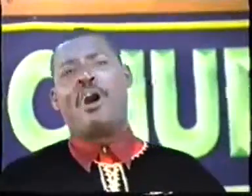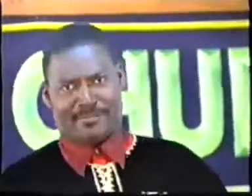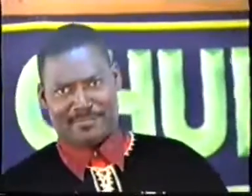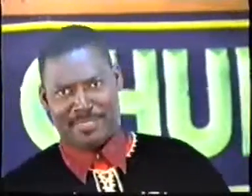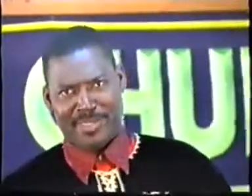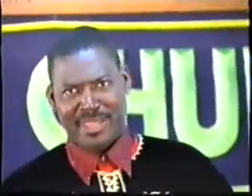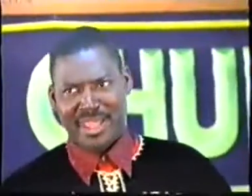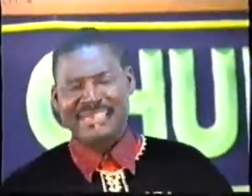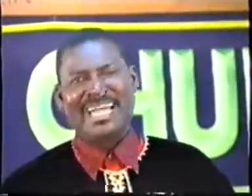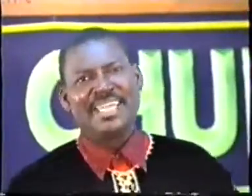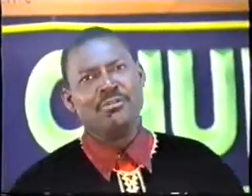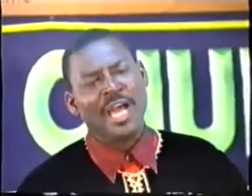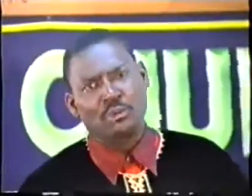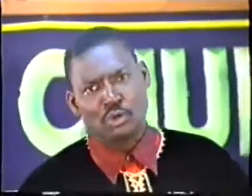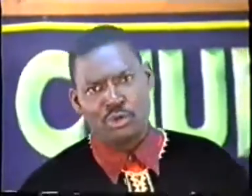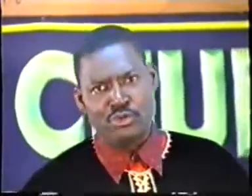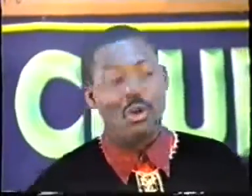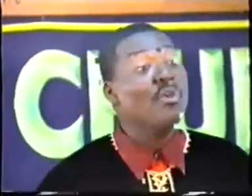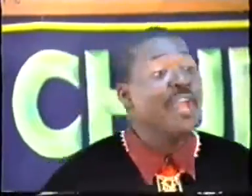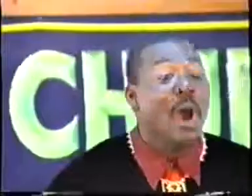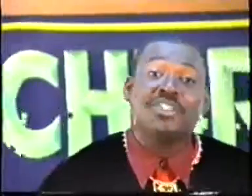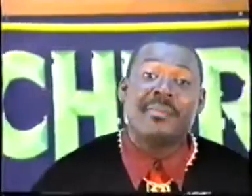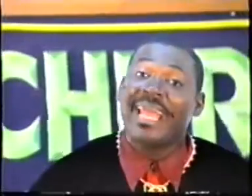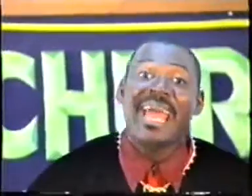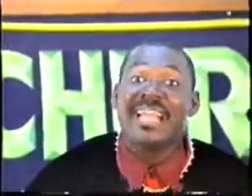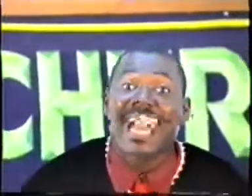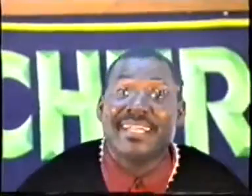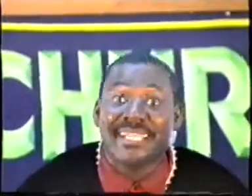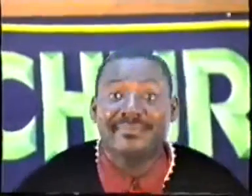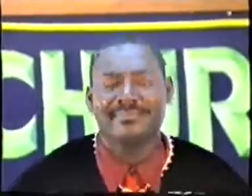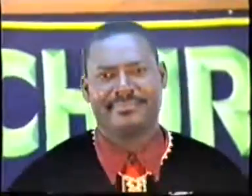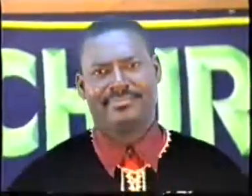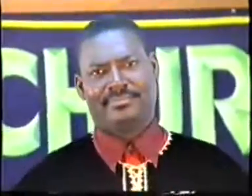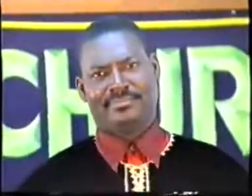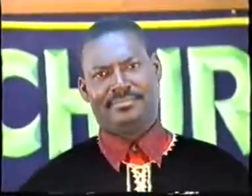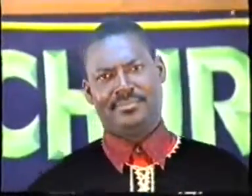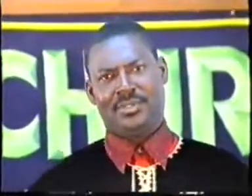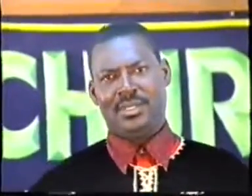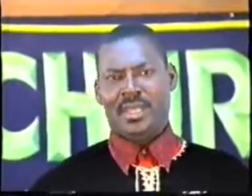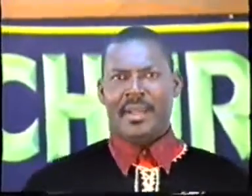wifo ese se ye ntua tusuo dudu onu a wuti me anya sa anete